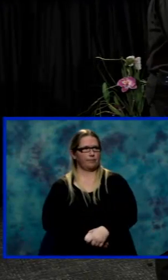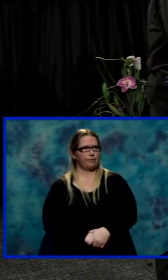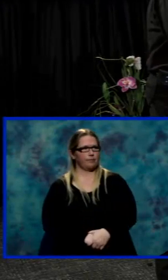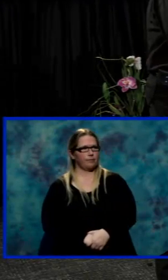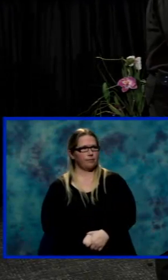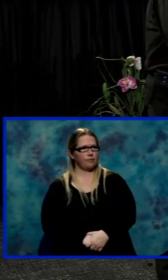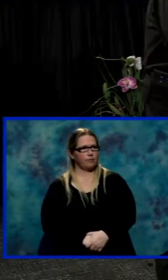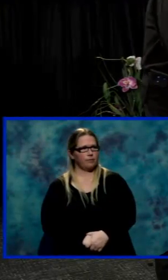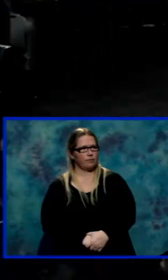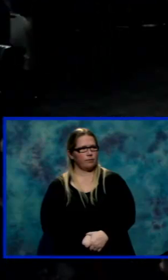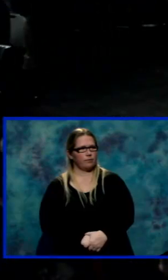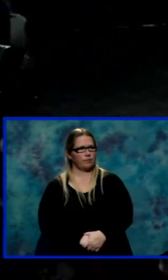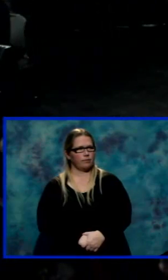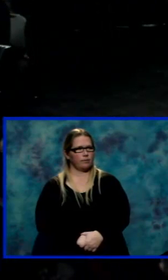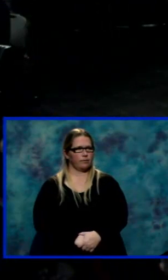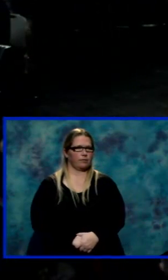So what's next?